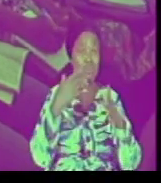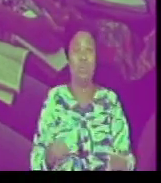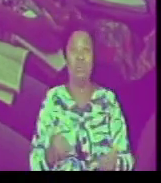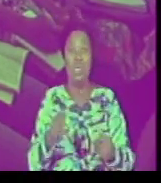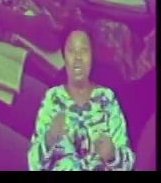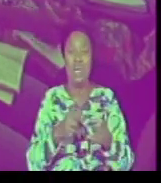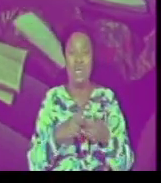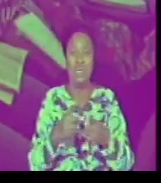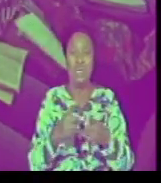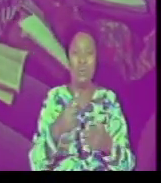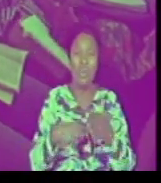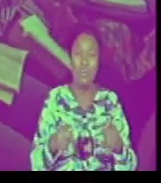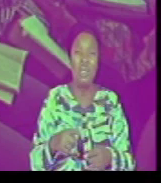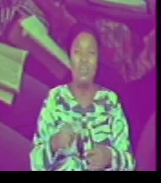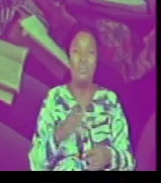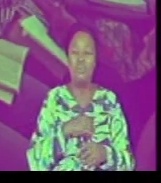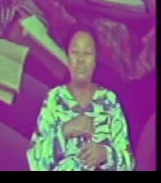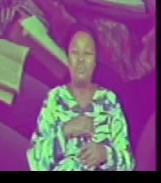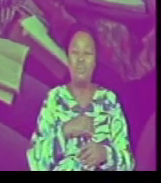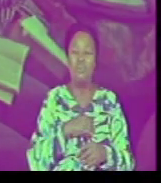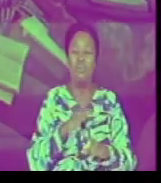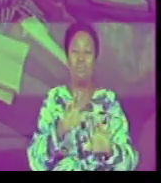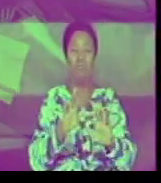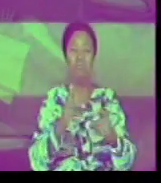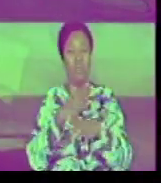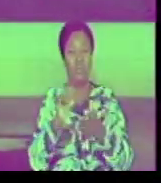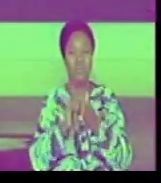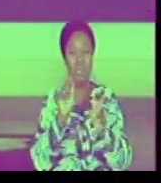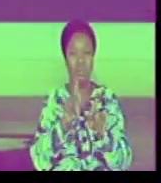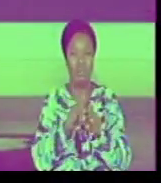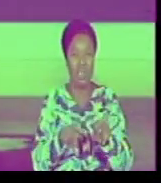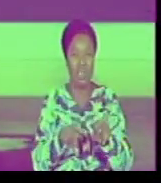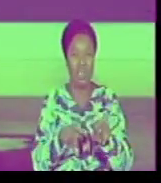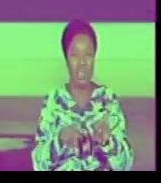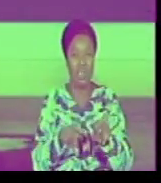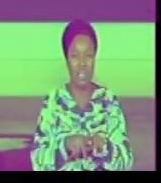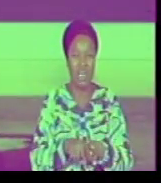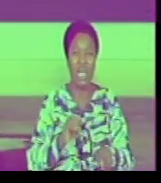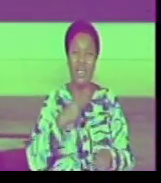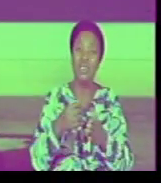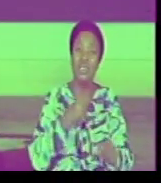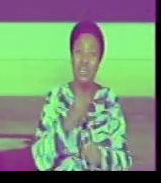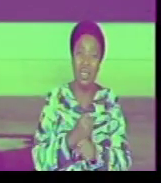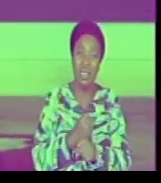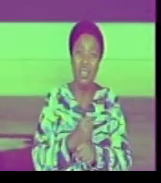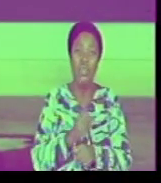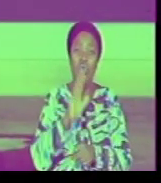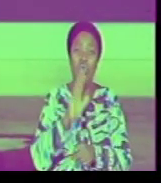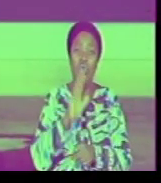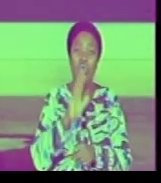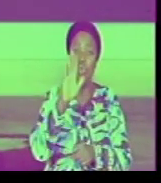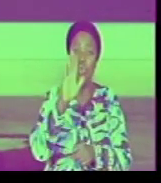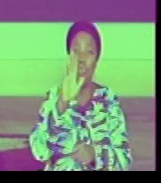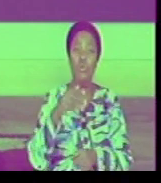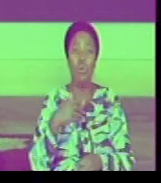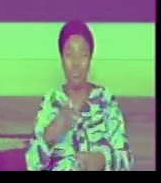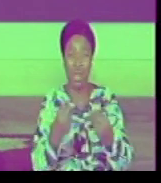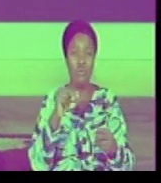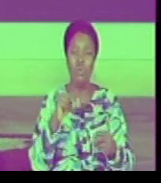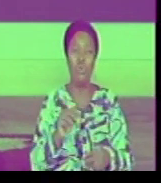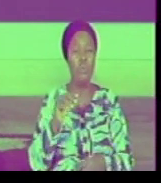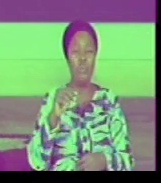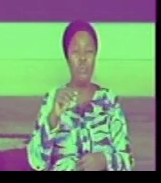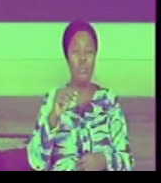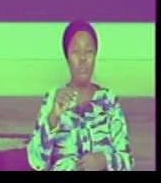enough to take it away from you. As you are coming like this, remember that this